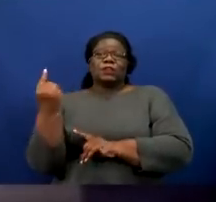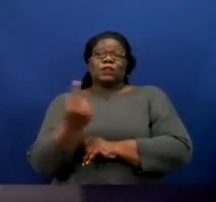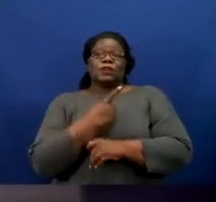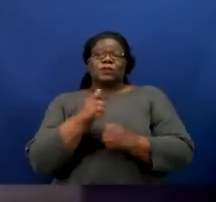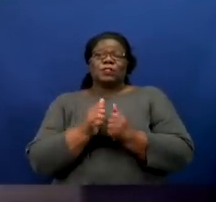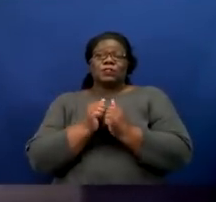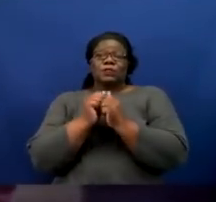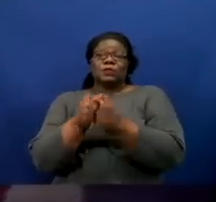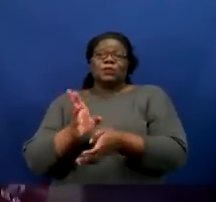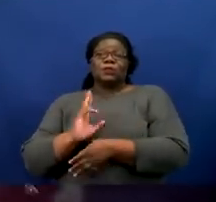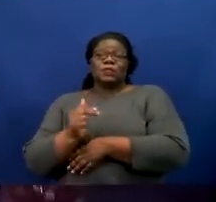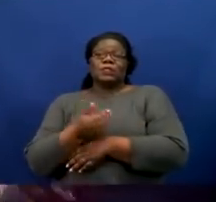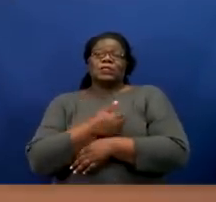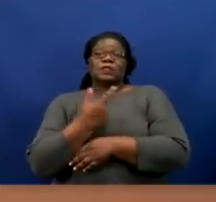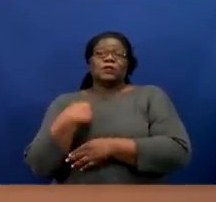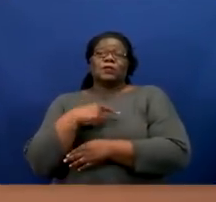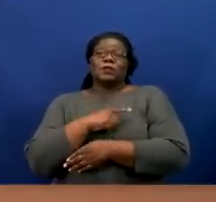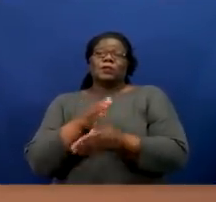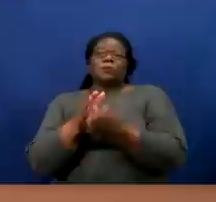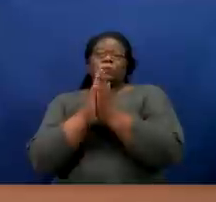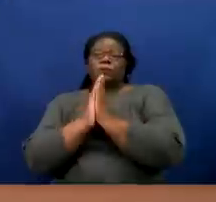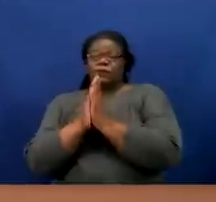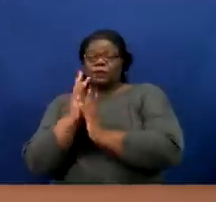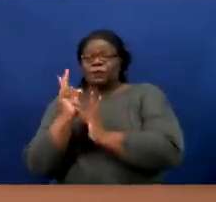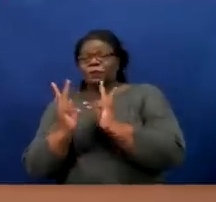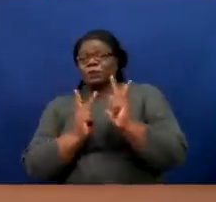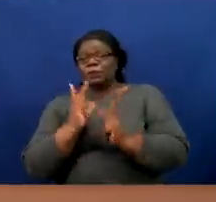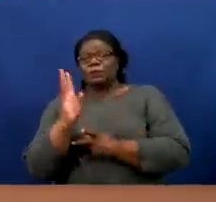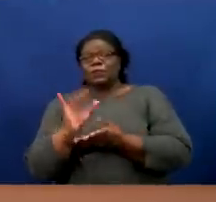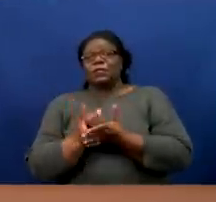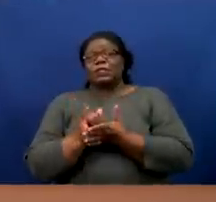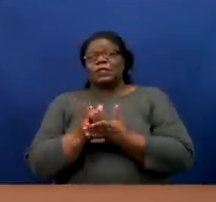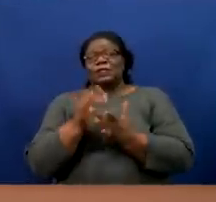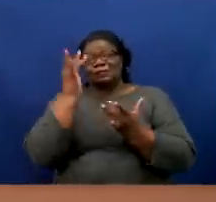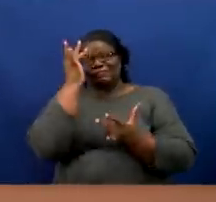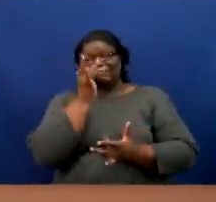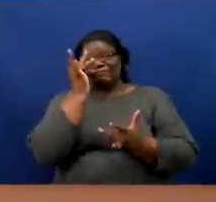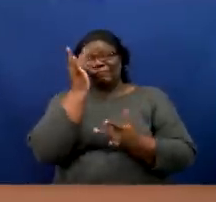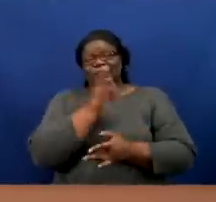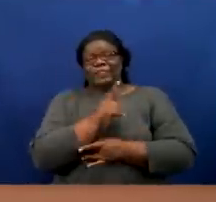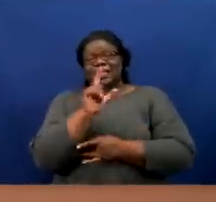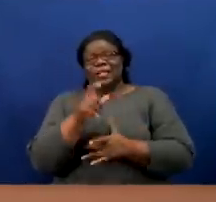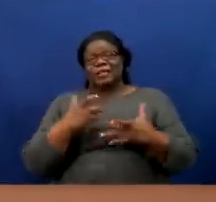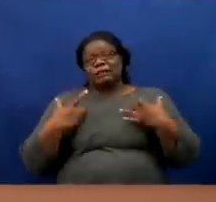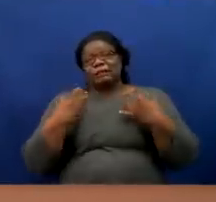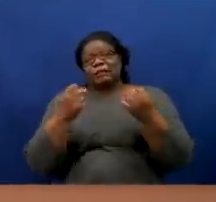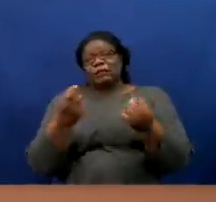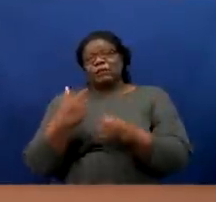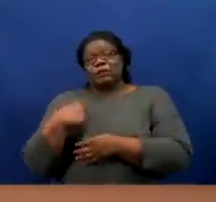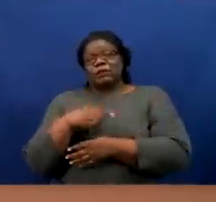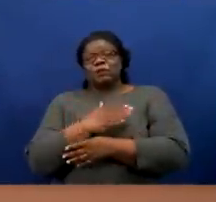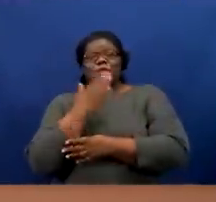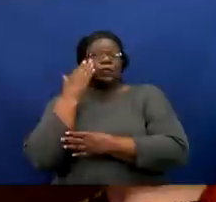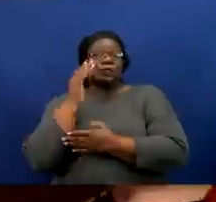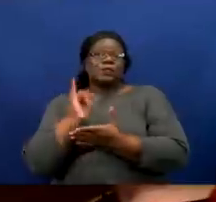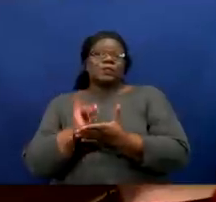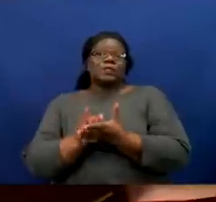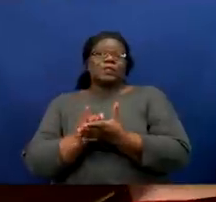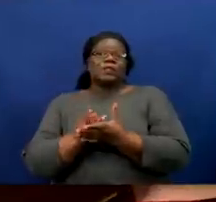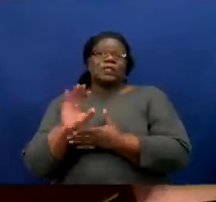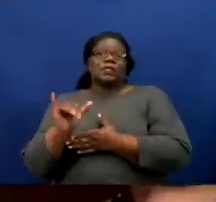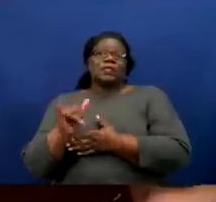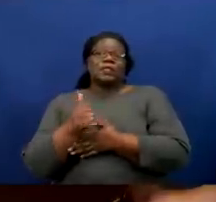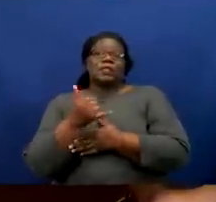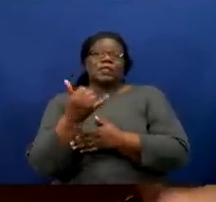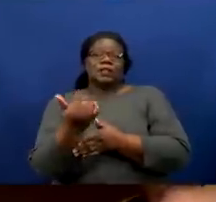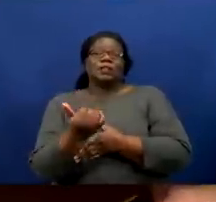us. God, we ask your prayers now for those who are sick and in need of healing. We are aware now that there is yet another